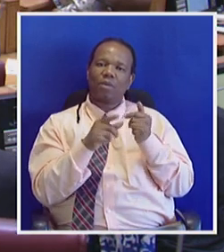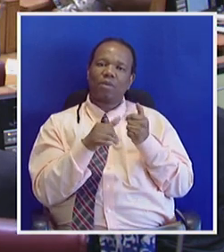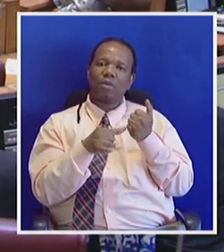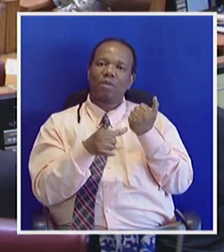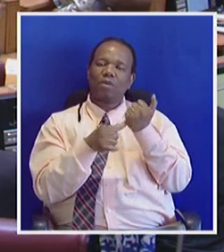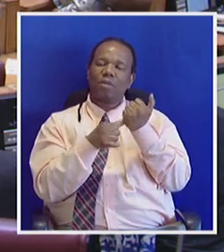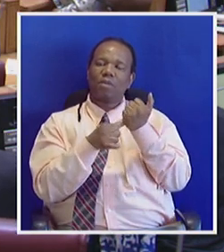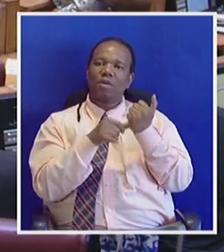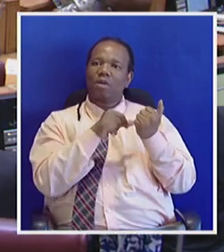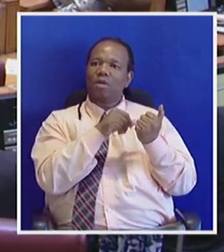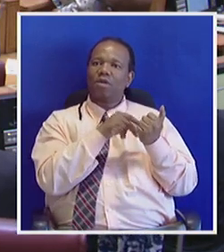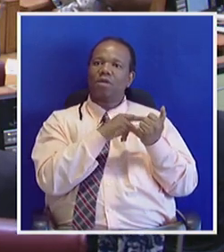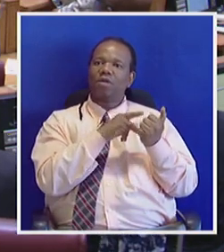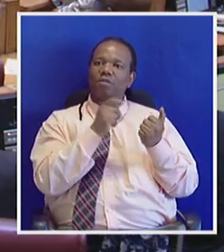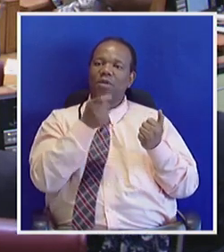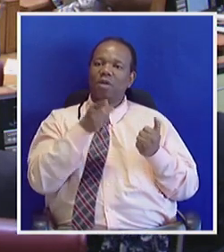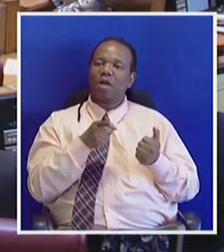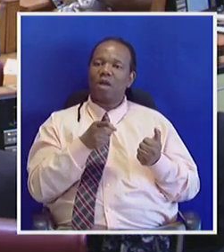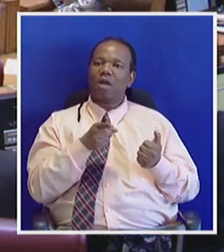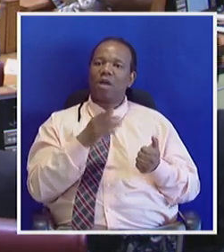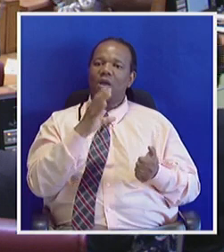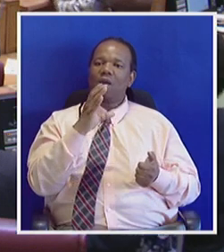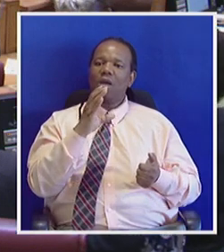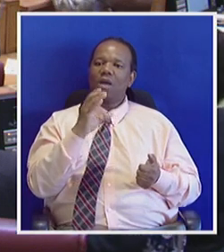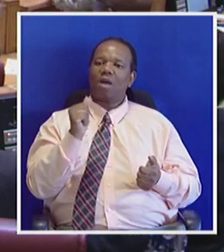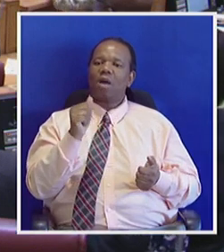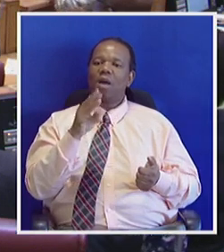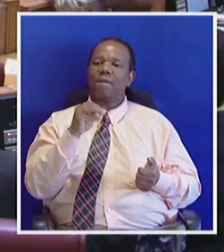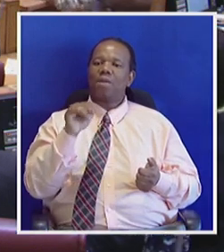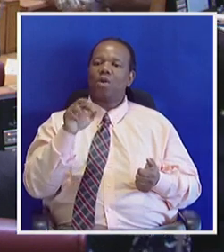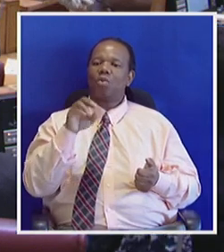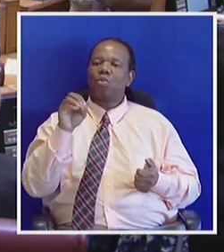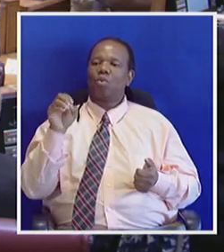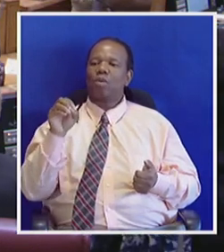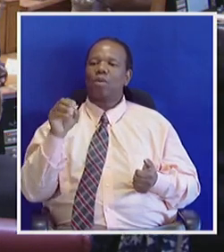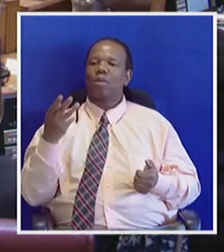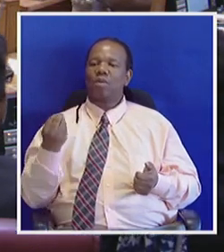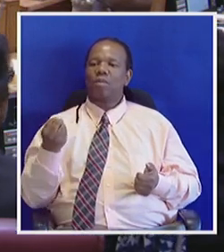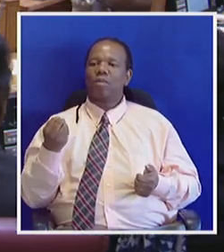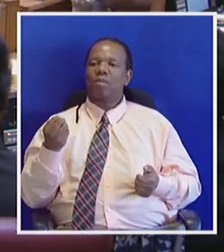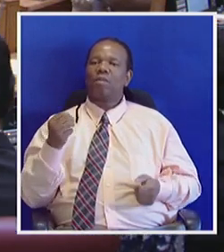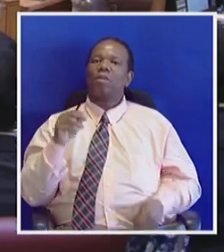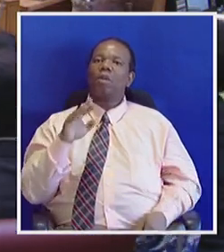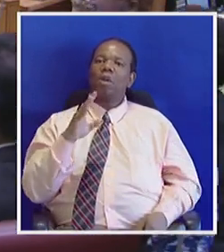from Cameroon, Mary Faka. The Deputy Speaker from Cameroon.